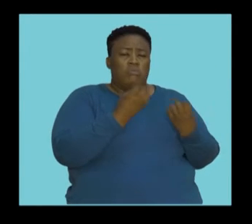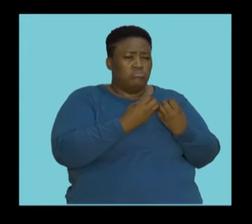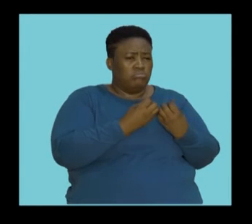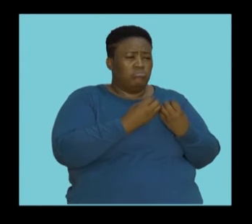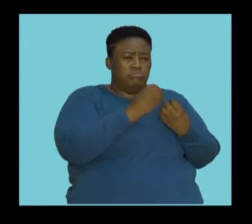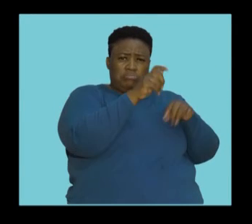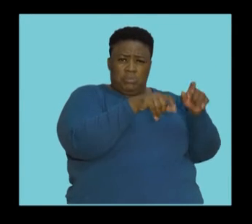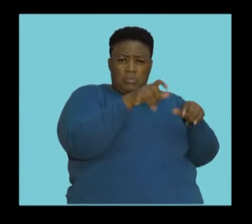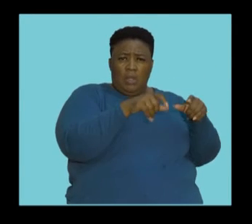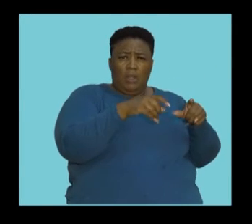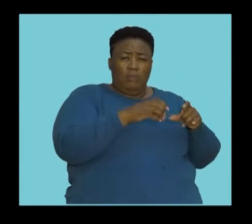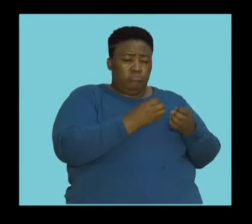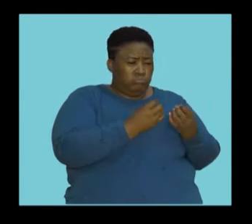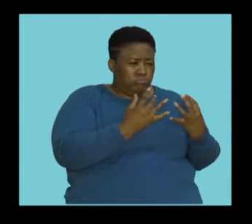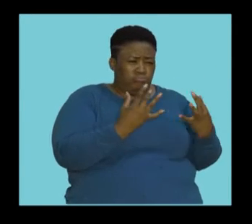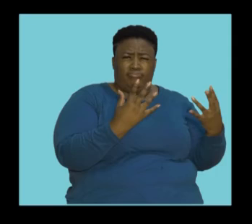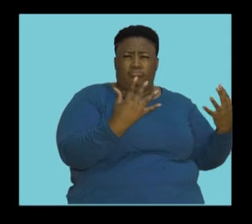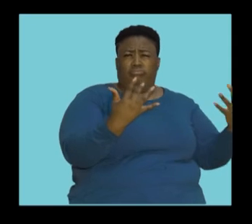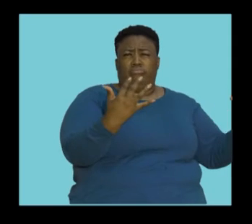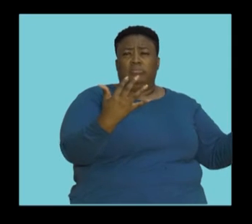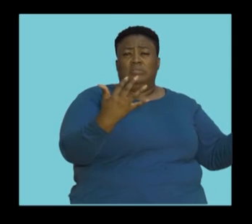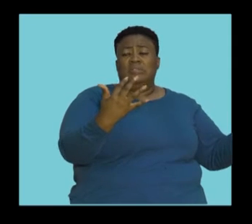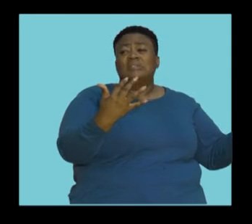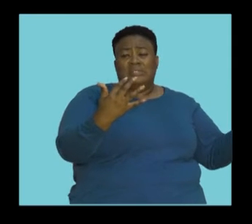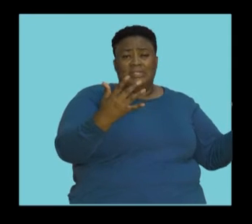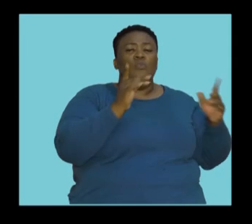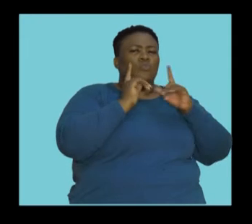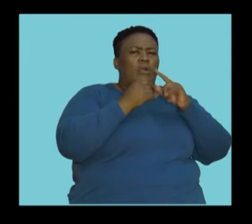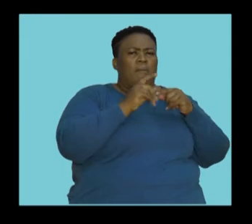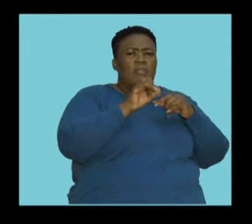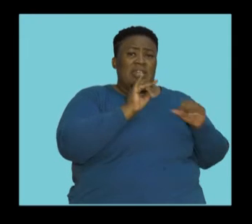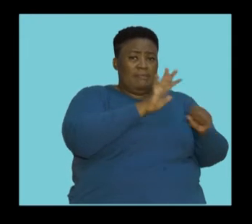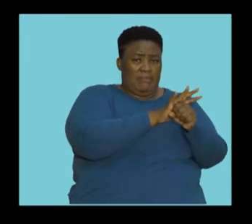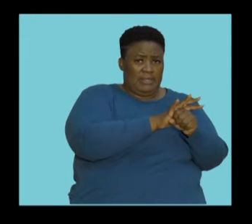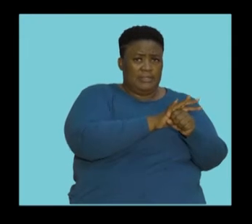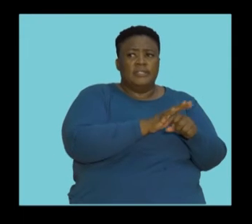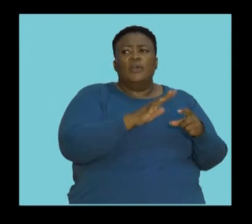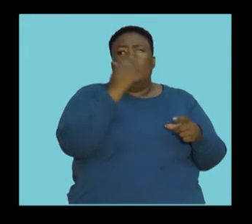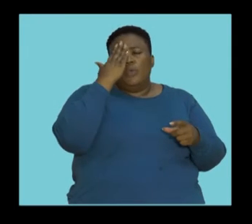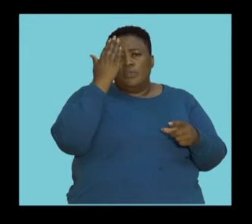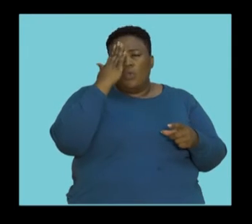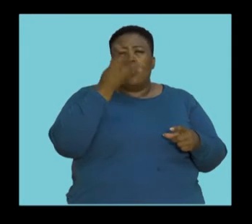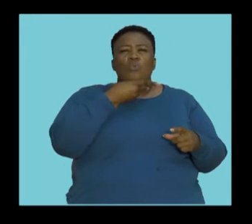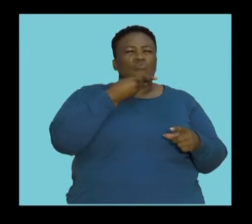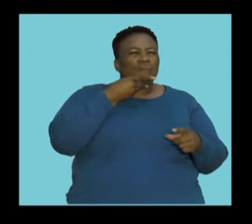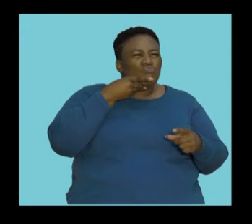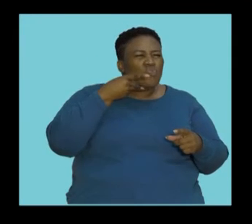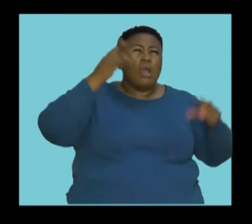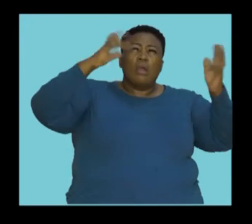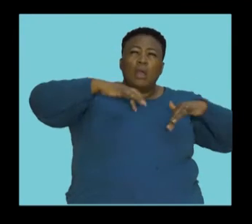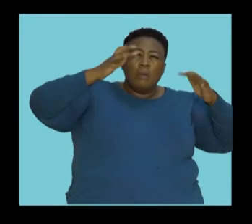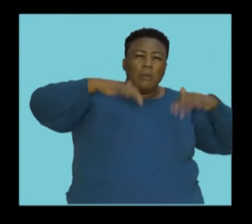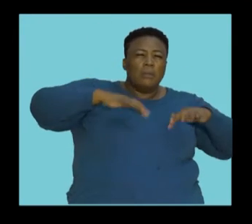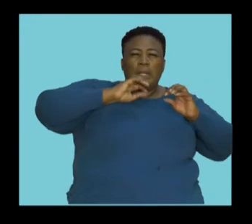populations of humans are growing exponentially, and we'll talk about that as an impact. We know that droughts and